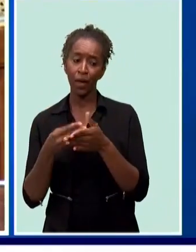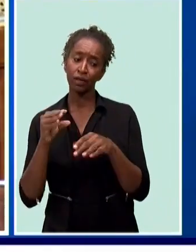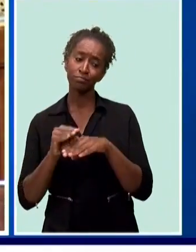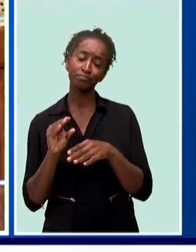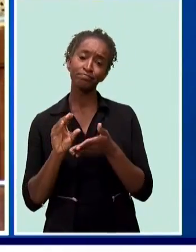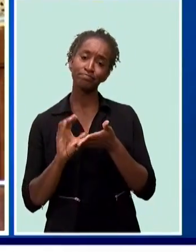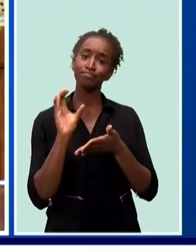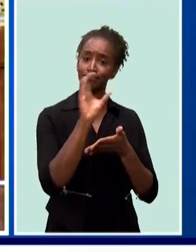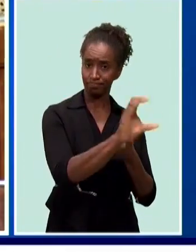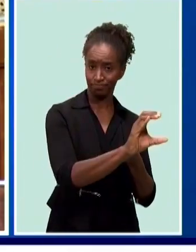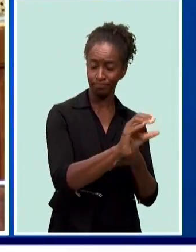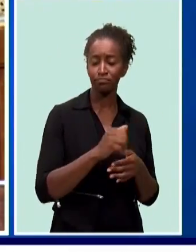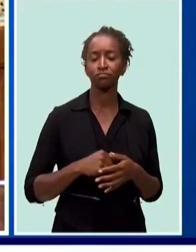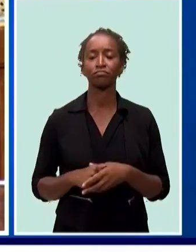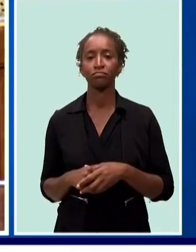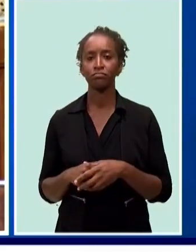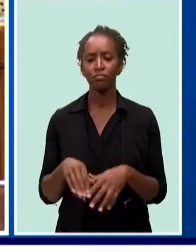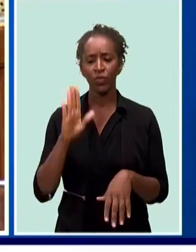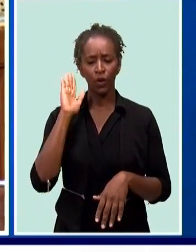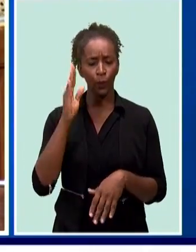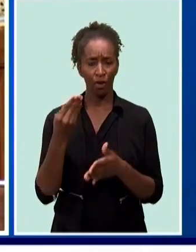them 100% compensation,